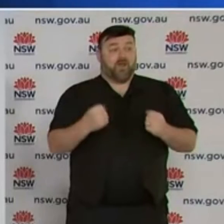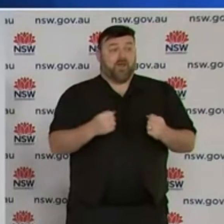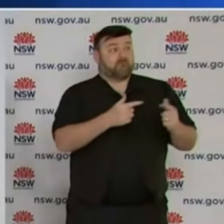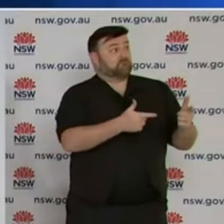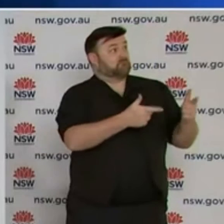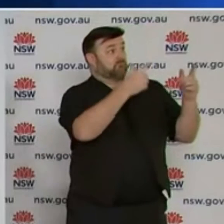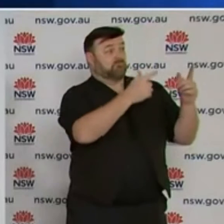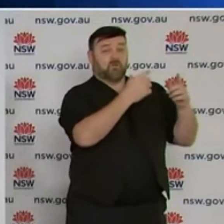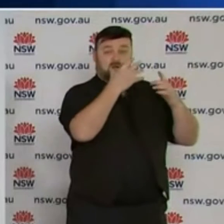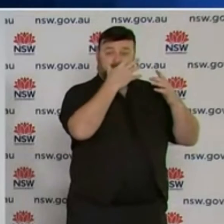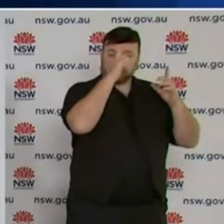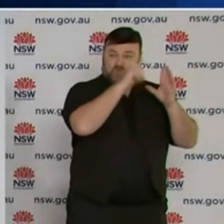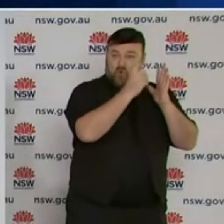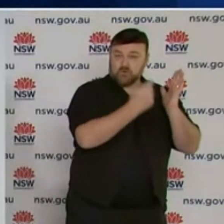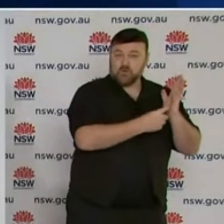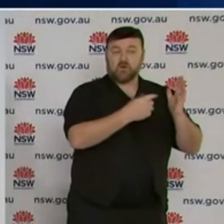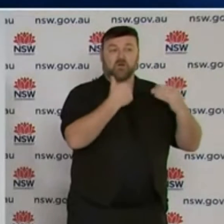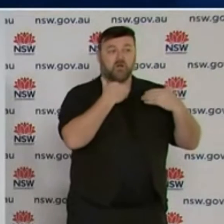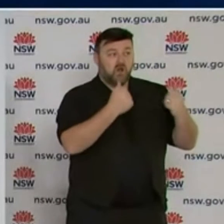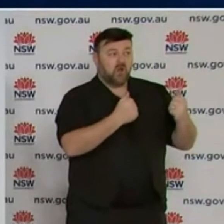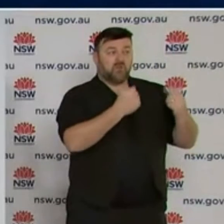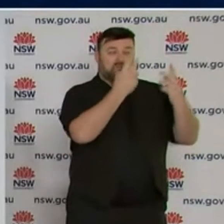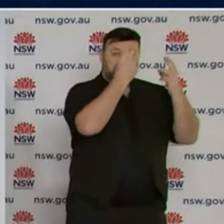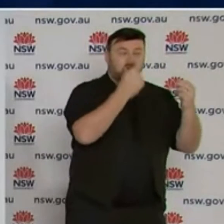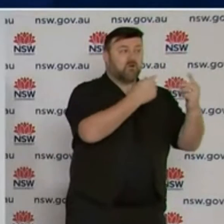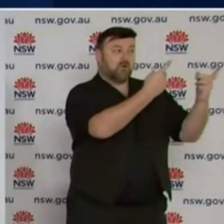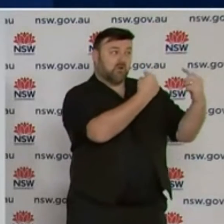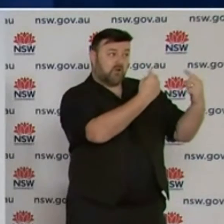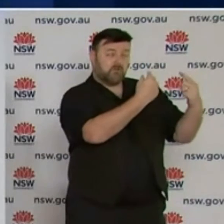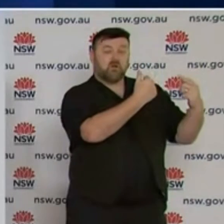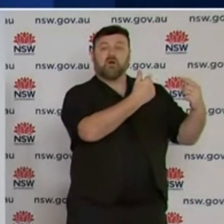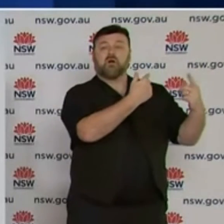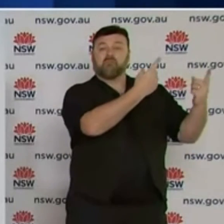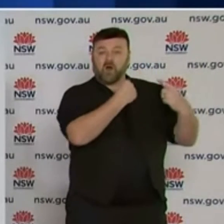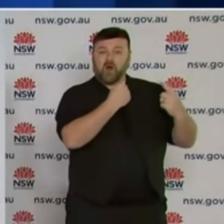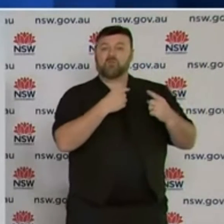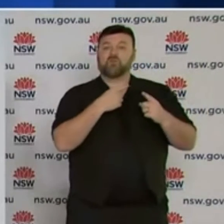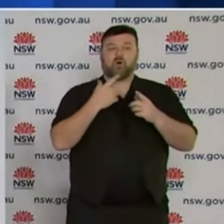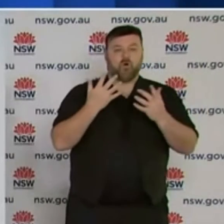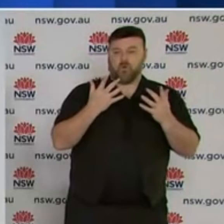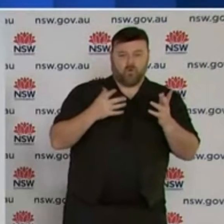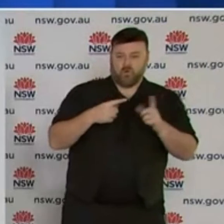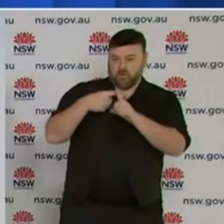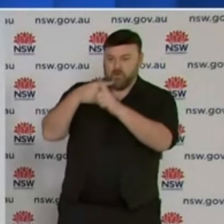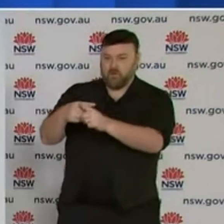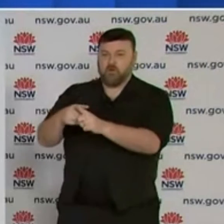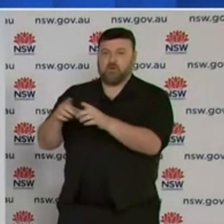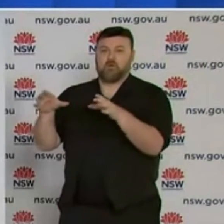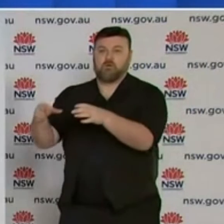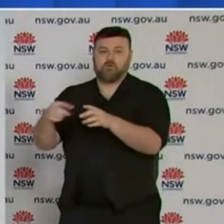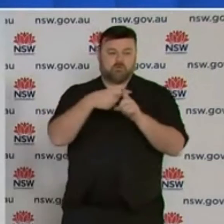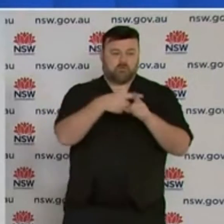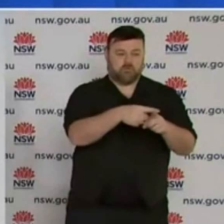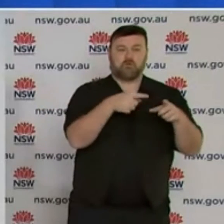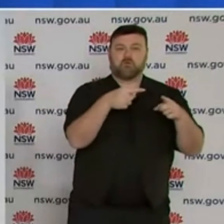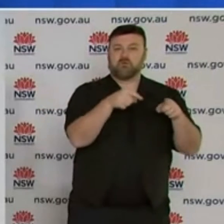Health can give government advice as to whether there are locations which require additional restrictions on movement as opposed to other